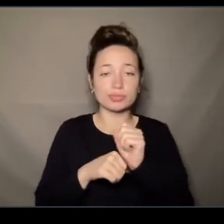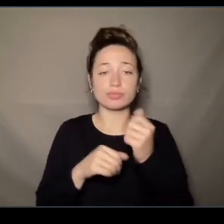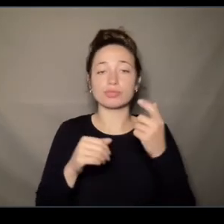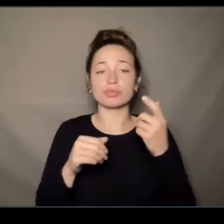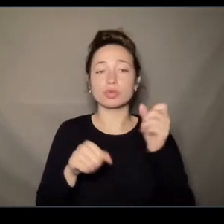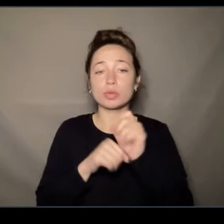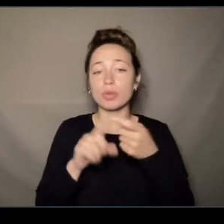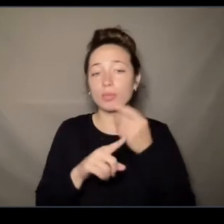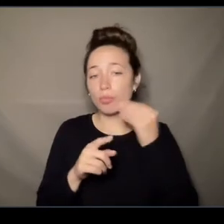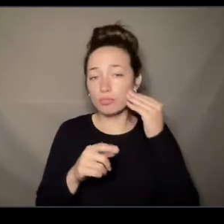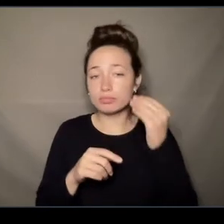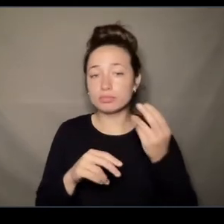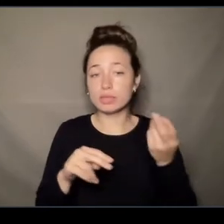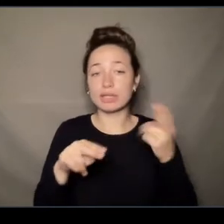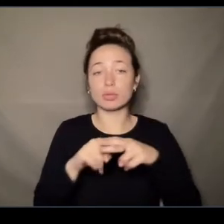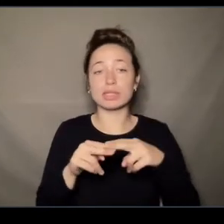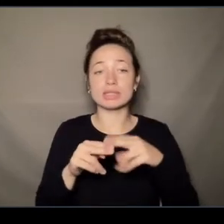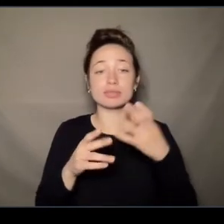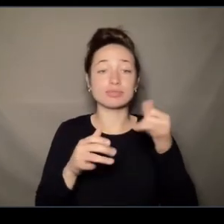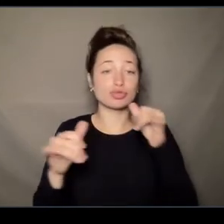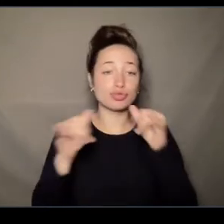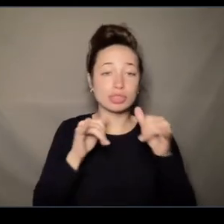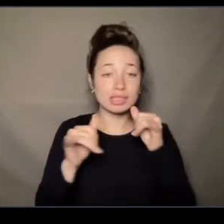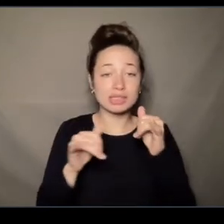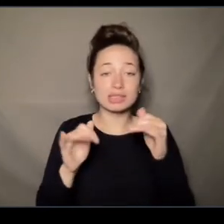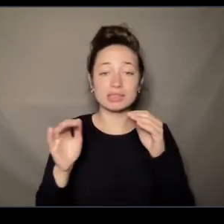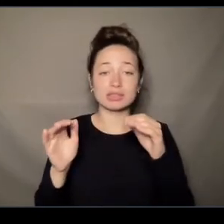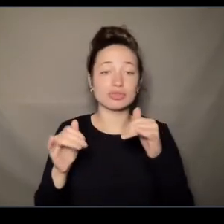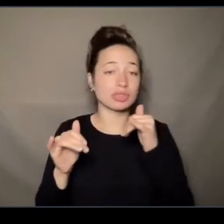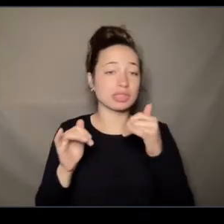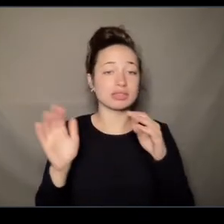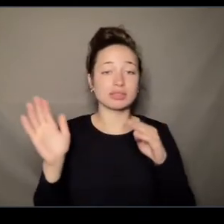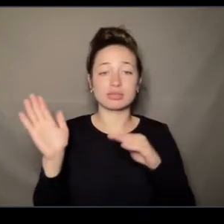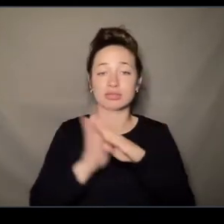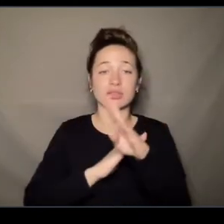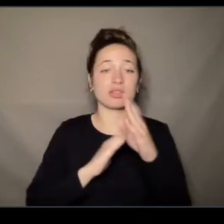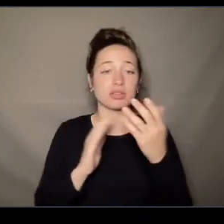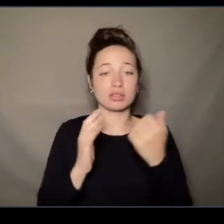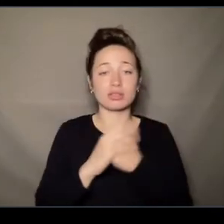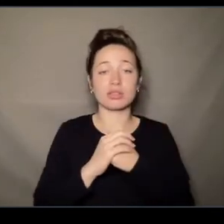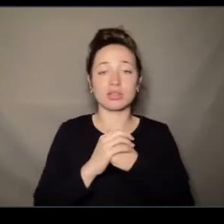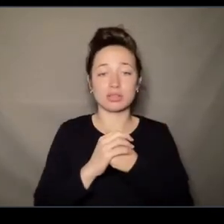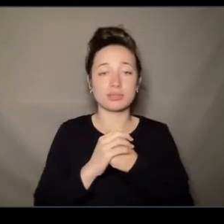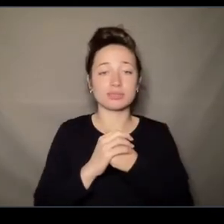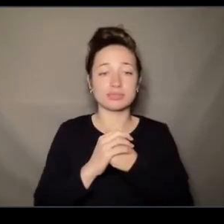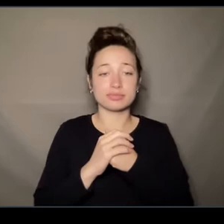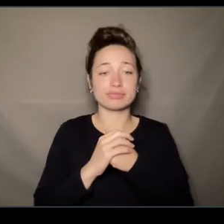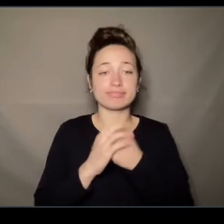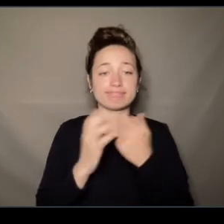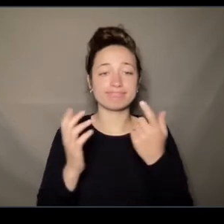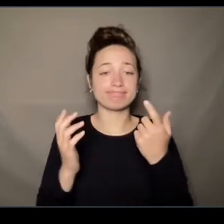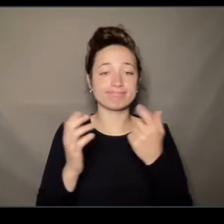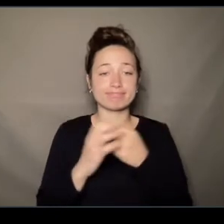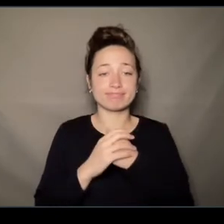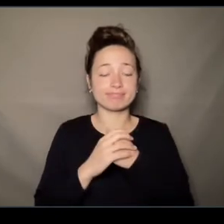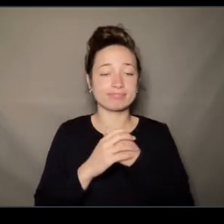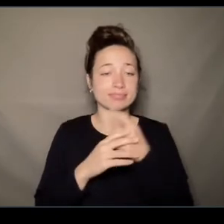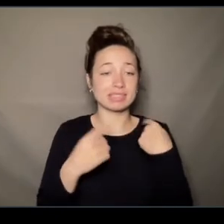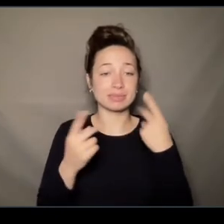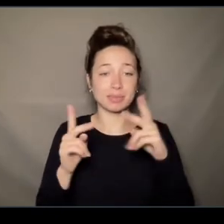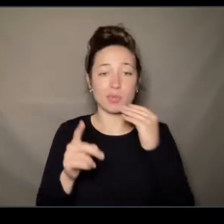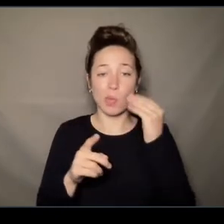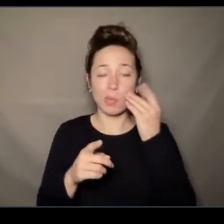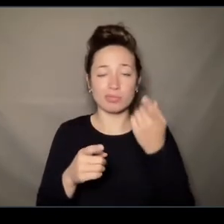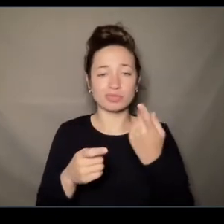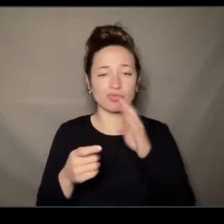of work or working from home. The increase in drinking has gone up since people are